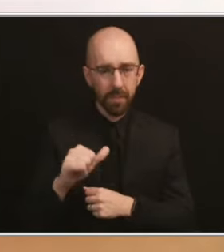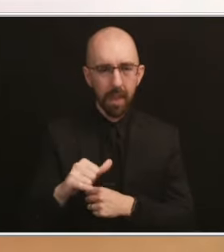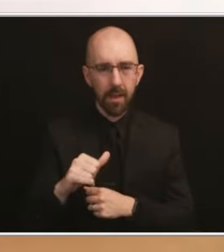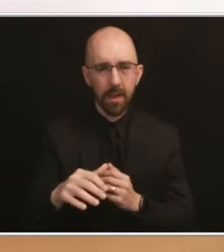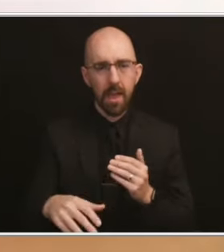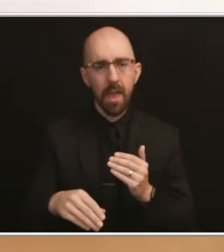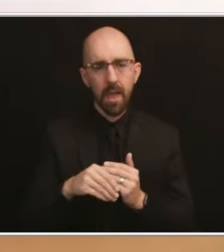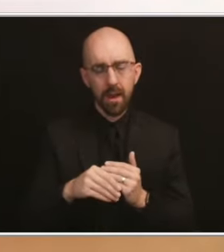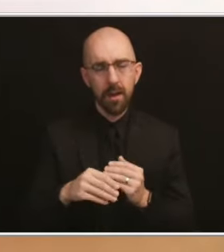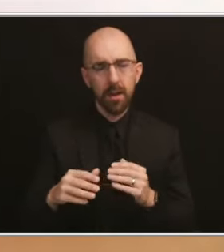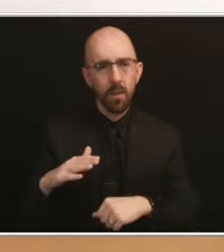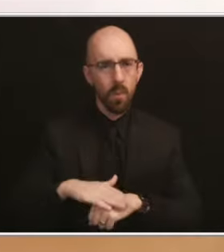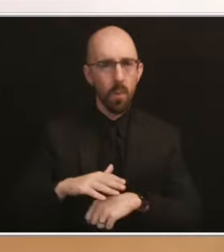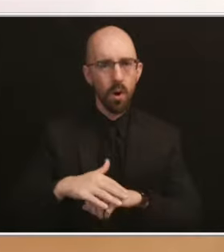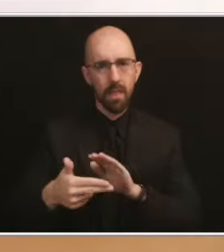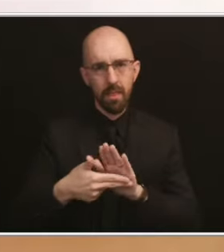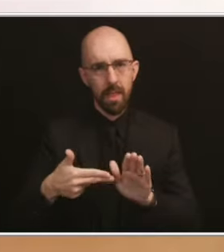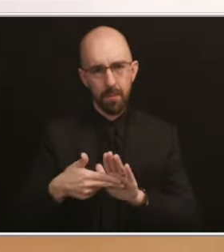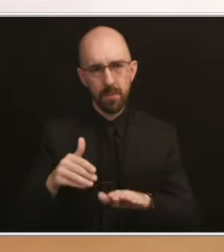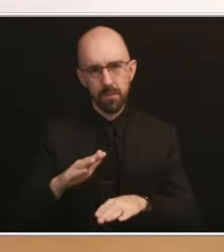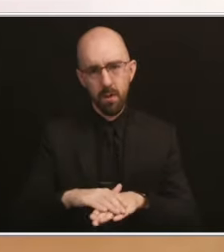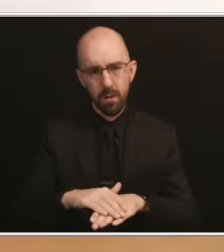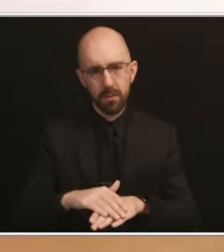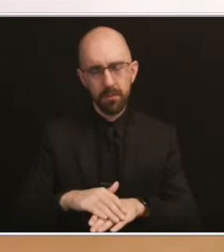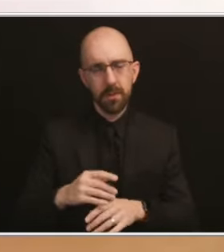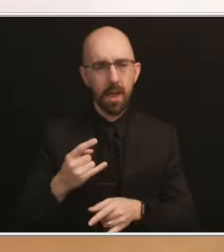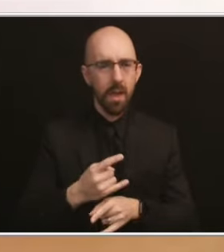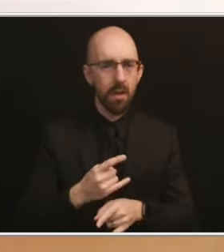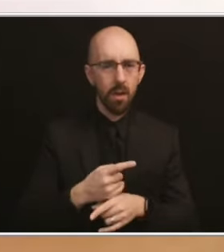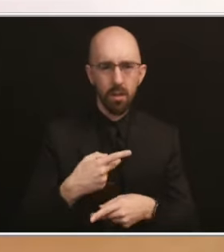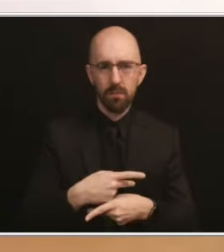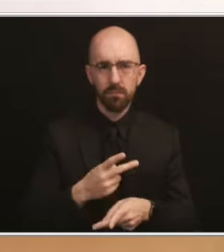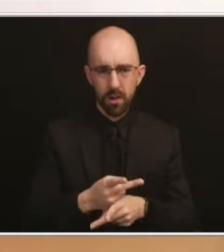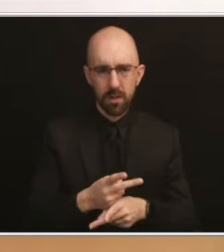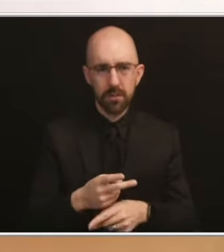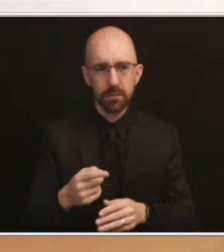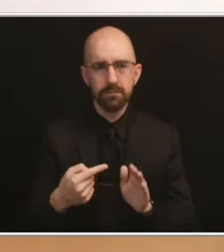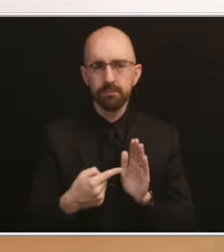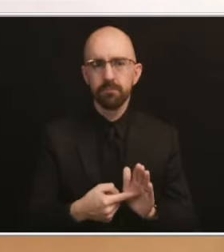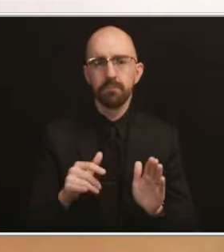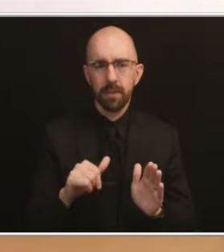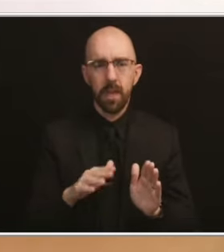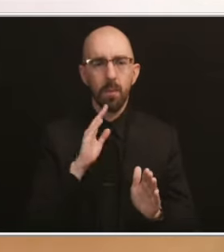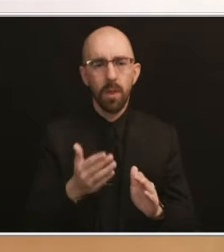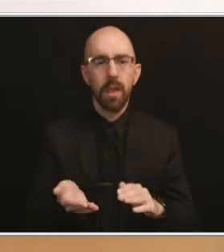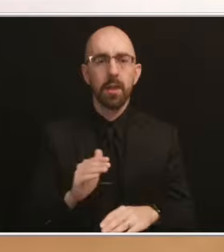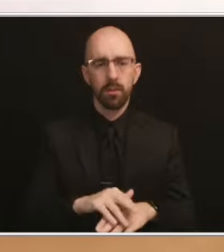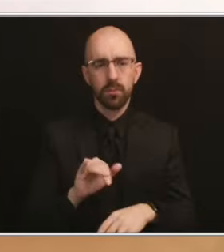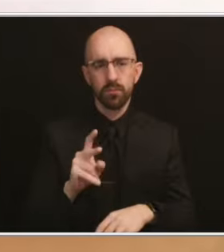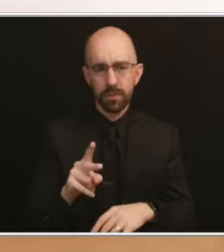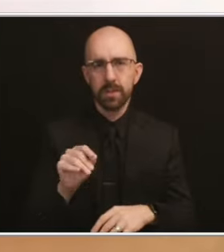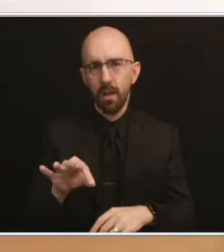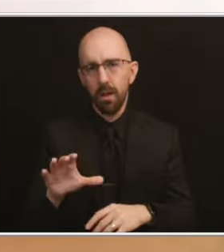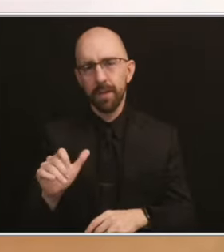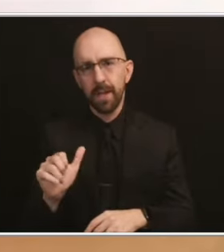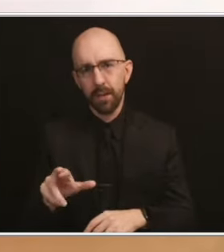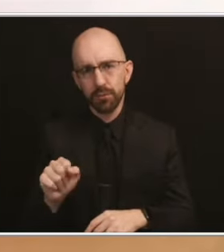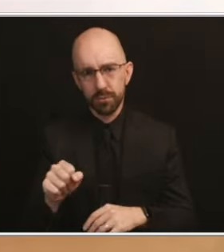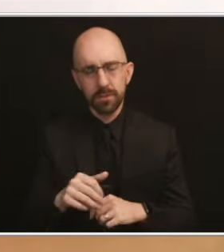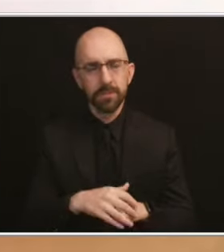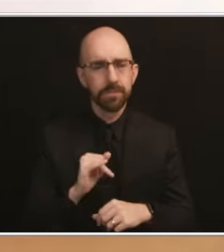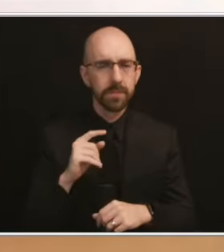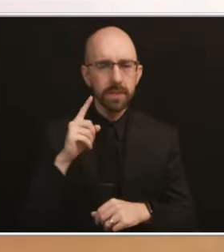added warning labels on their alcohol products, indicating that it'll increase the risk of these cancers. I